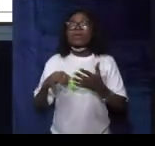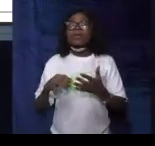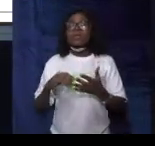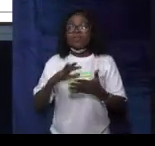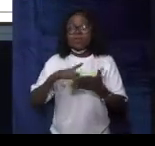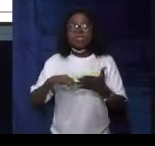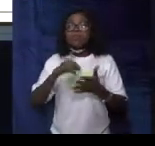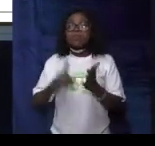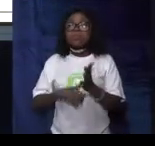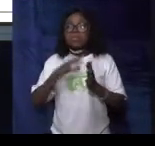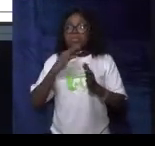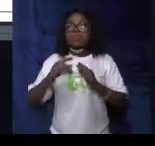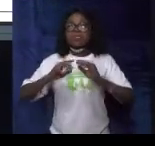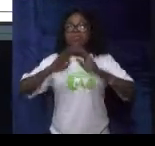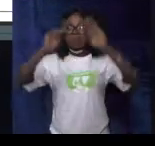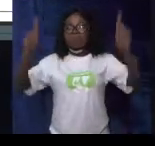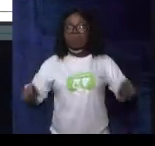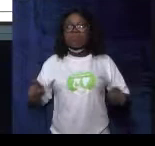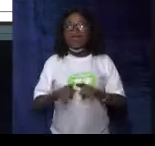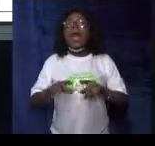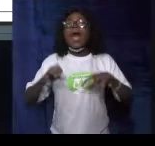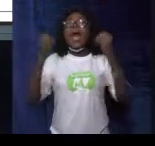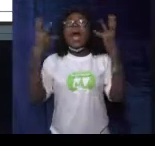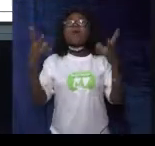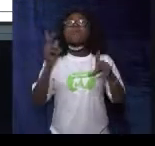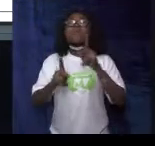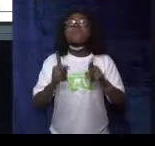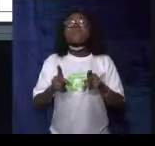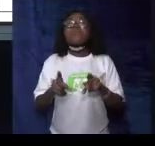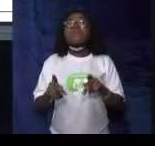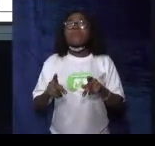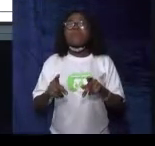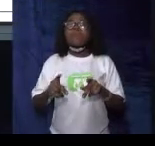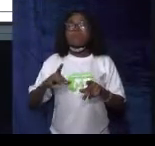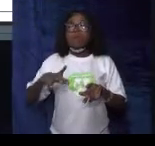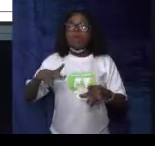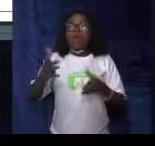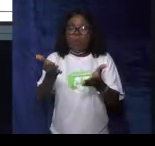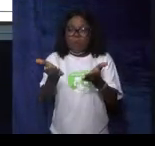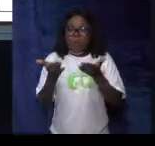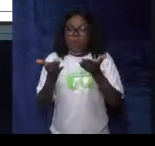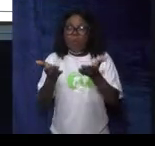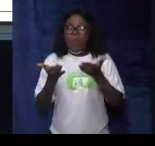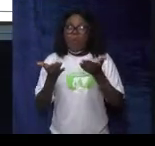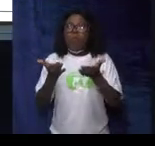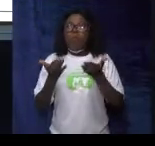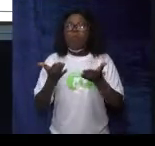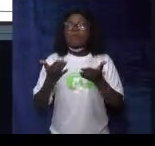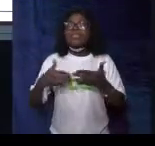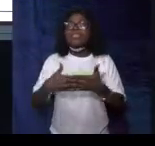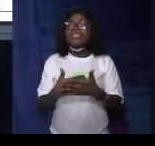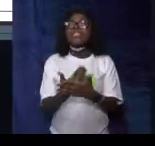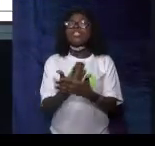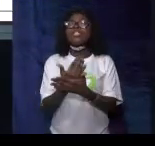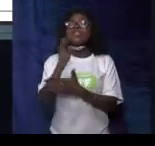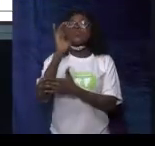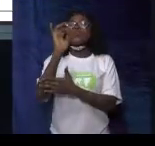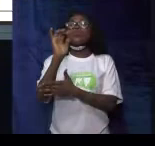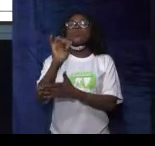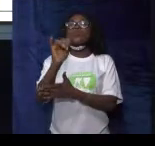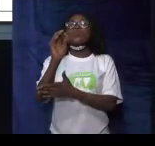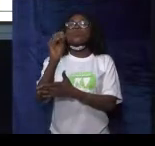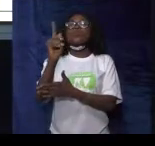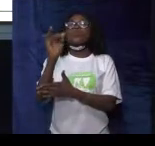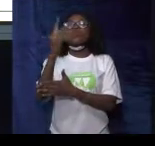says you should study this tally chart and asks you how many people prefer New